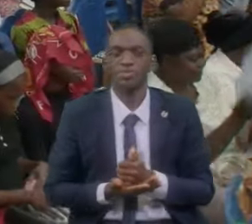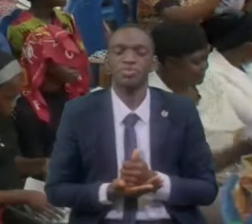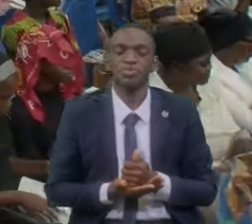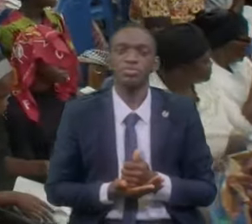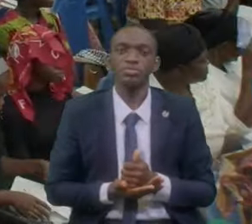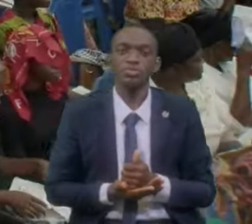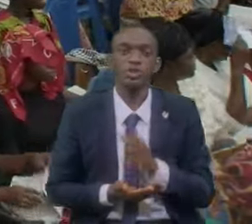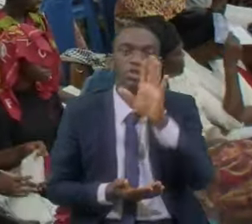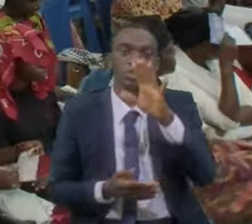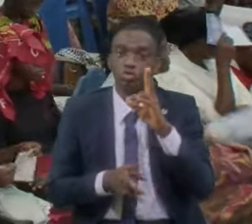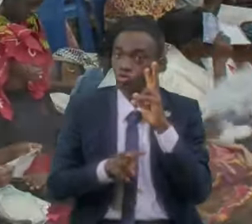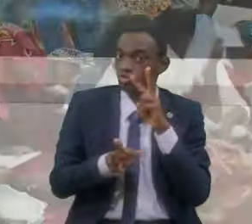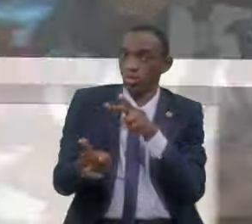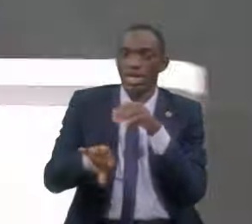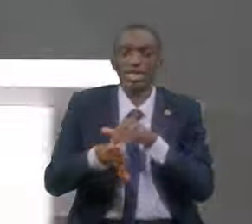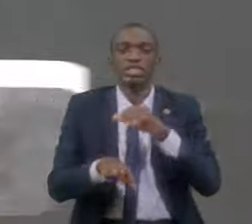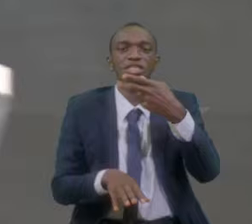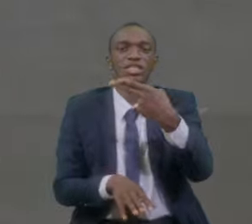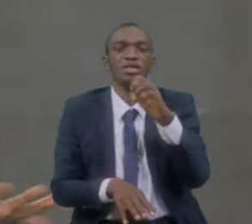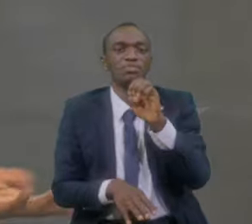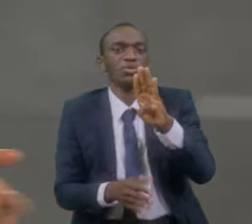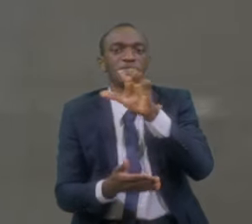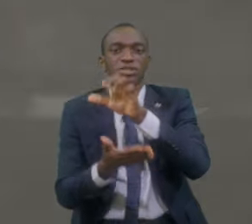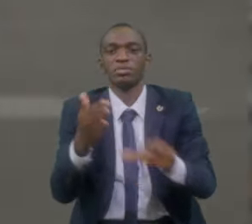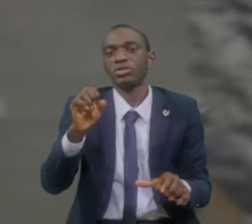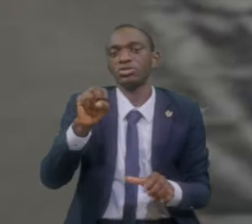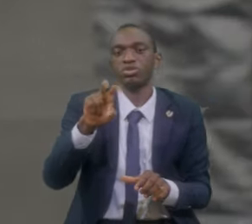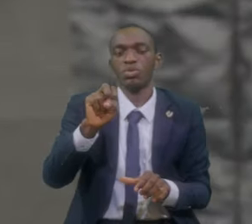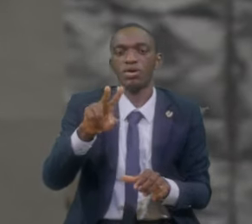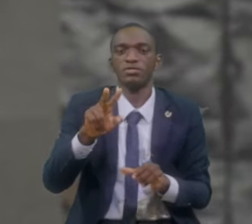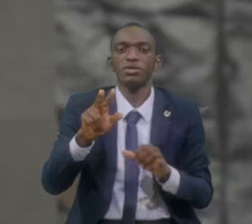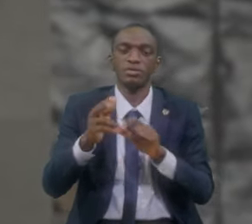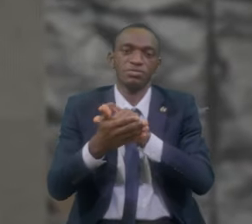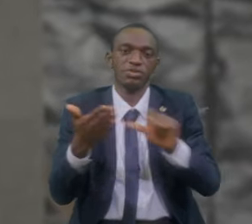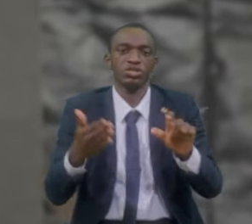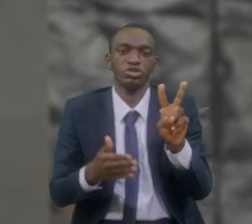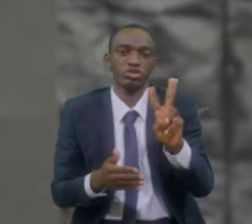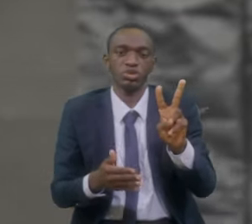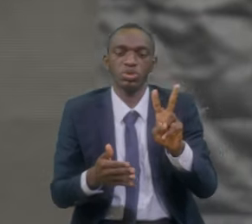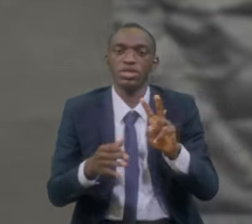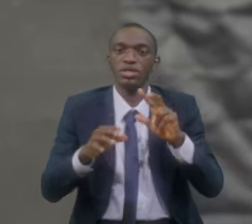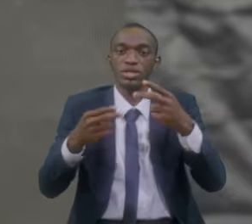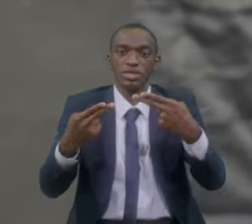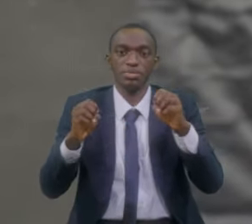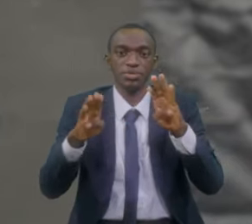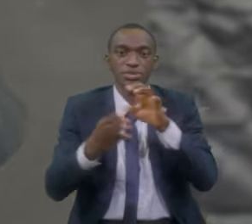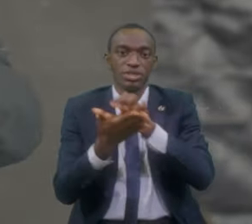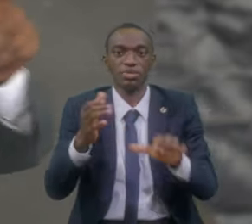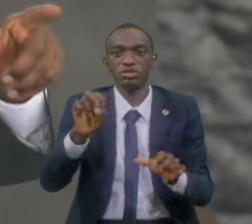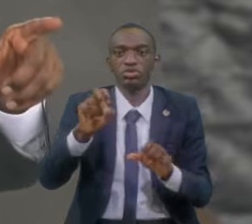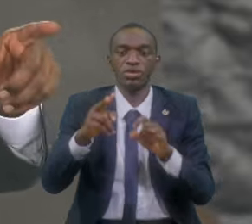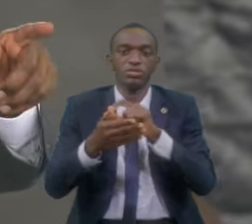Look at Hebrews chapter 12. I'm reading from verse 2. Hebrews chapter 12, verse 2, looking